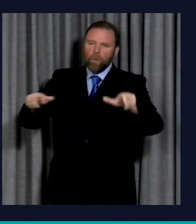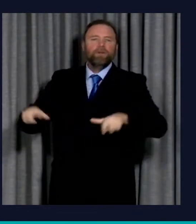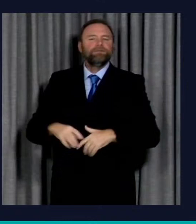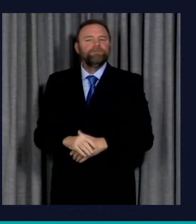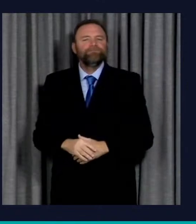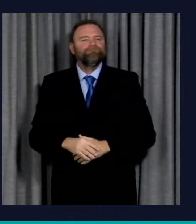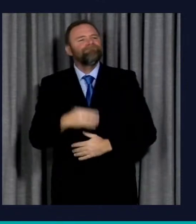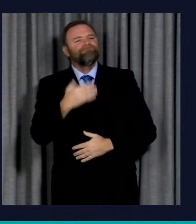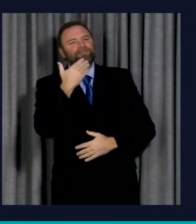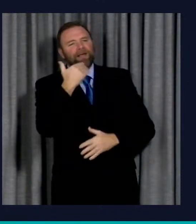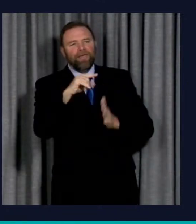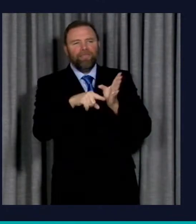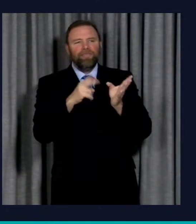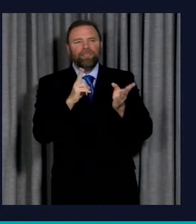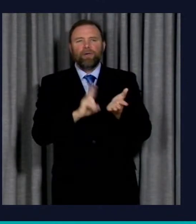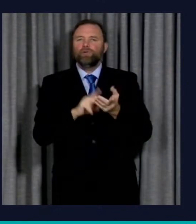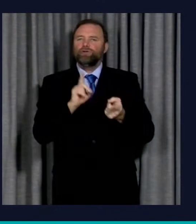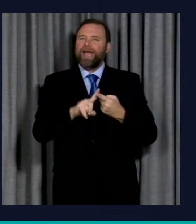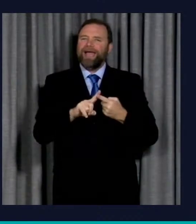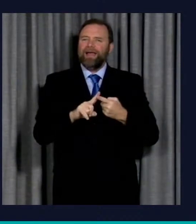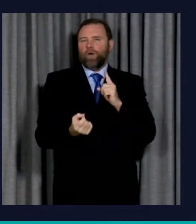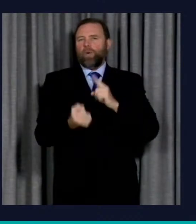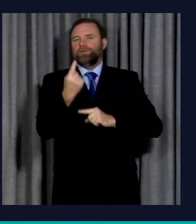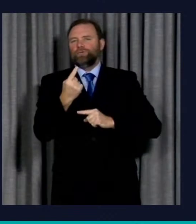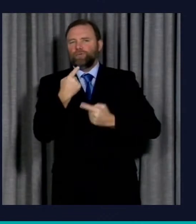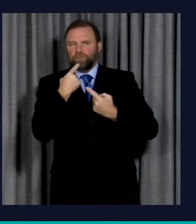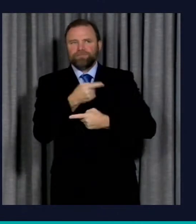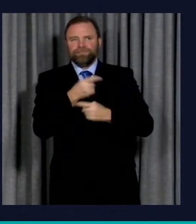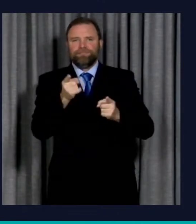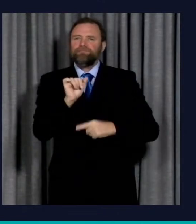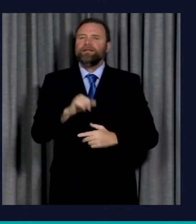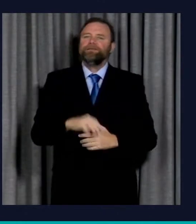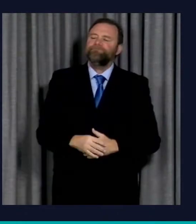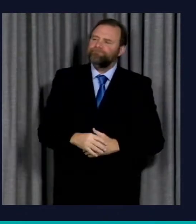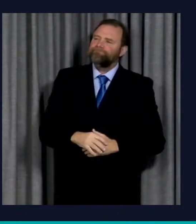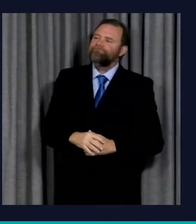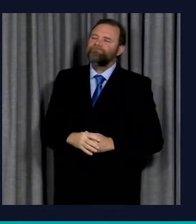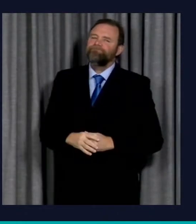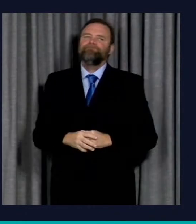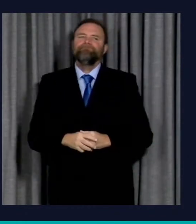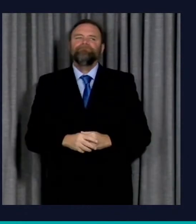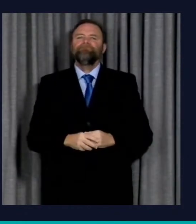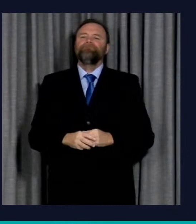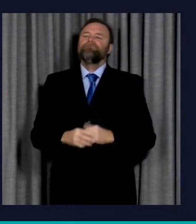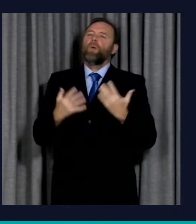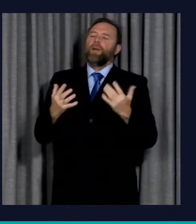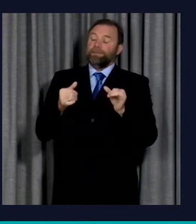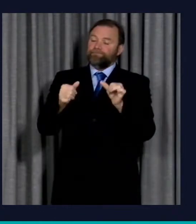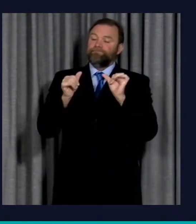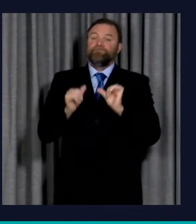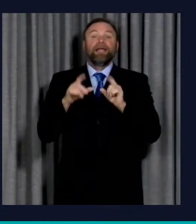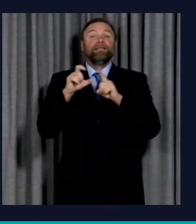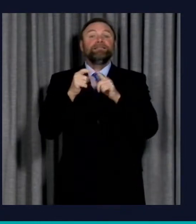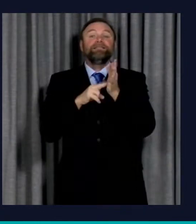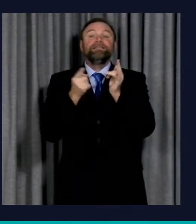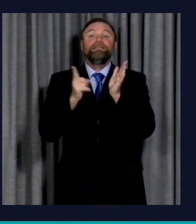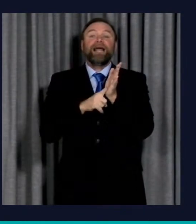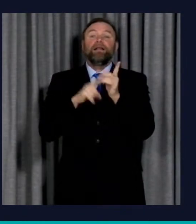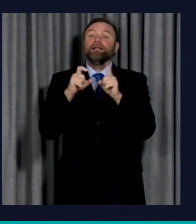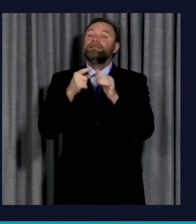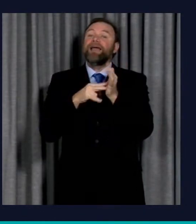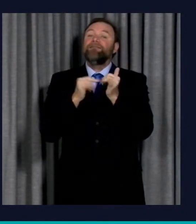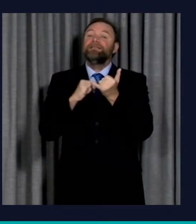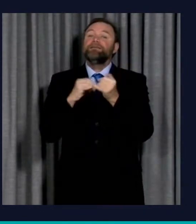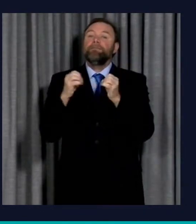well. And thank you, Jane, for the chance to put that properly on the record today. Over to Daniel Davis at BBC